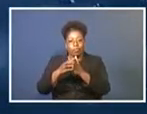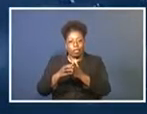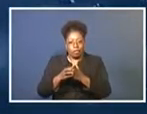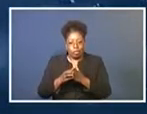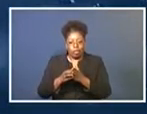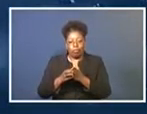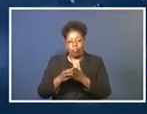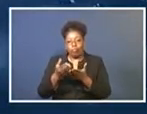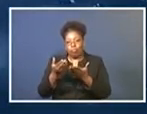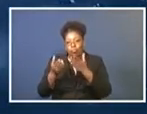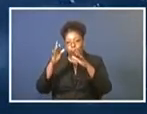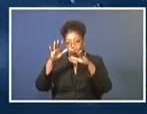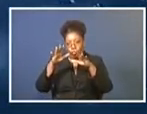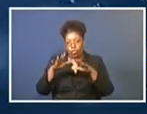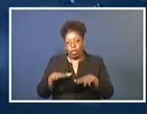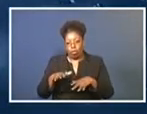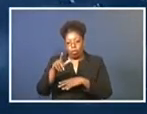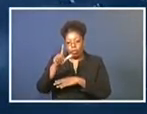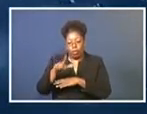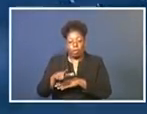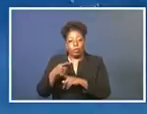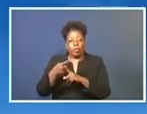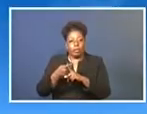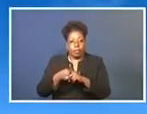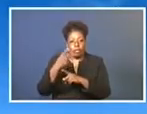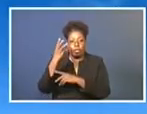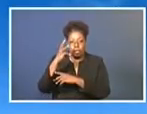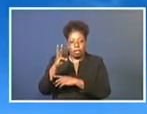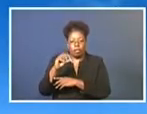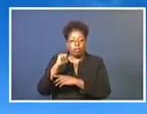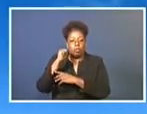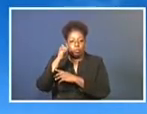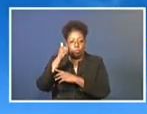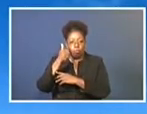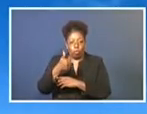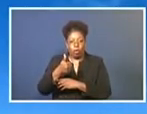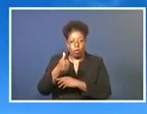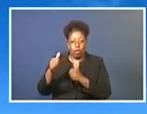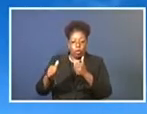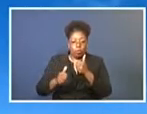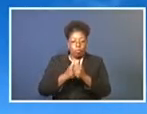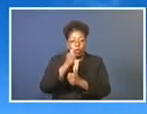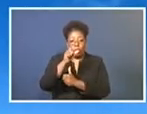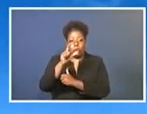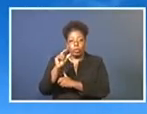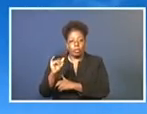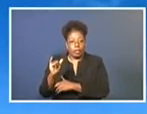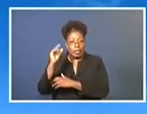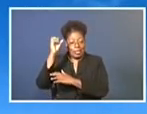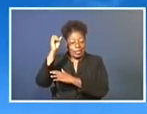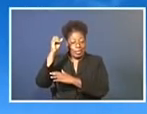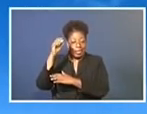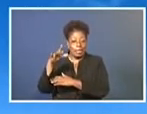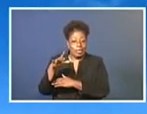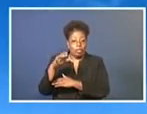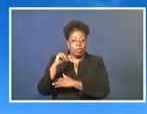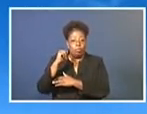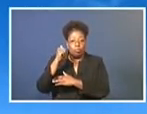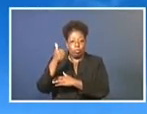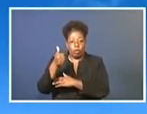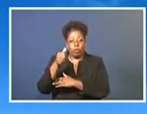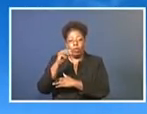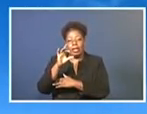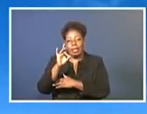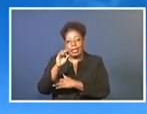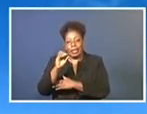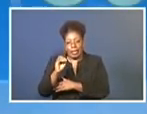showers tonight. Low temperature, a comfortable 66 degrees. And tomorrow, it's going to be mostly sunny as that system backs out of here. Temperature getting